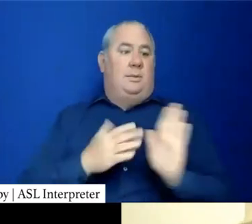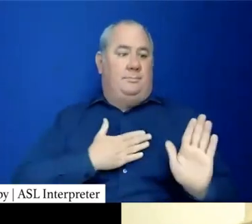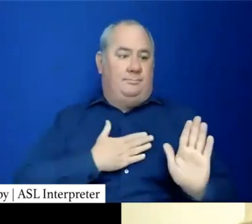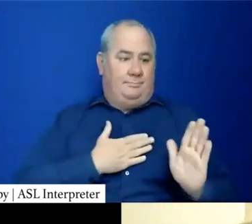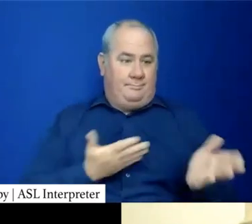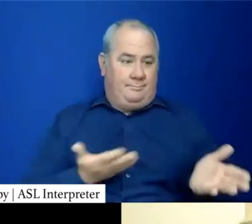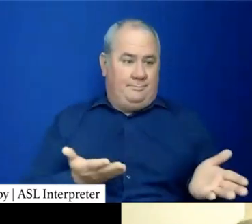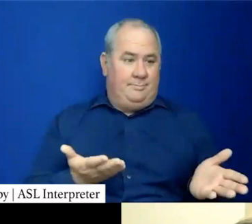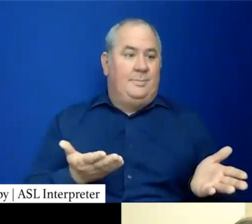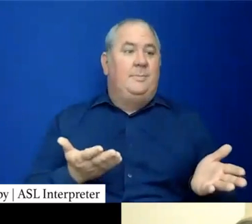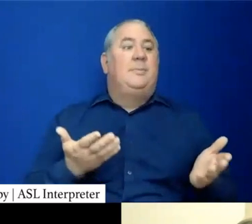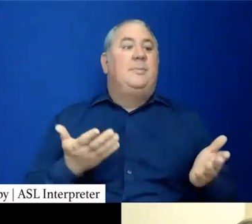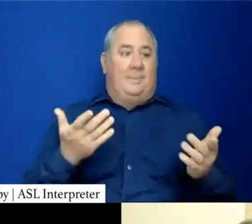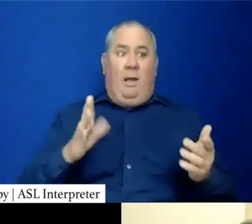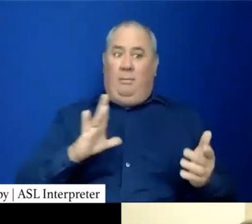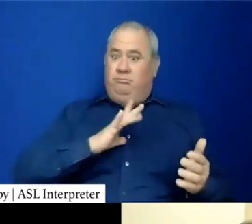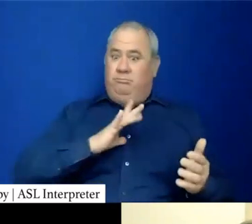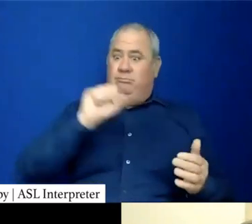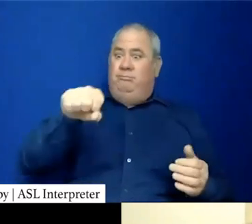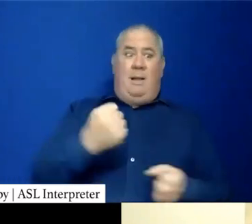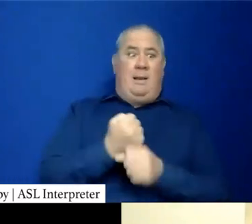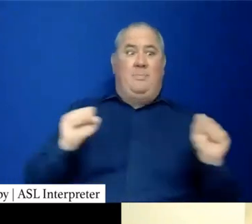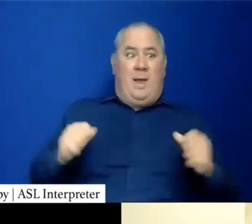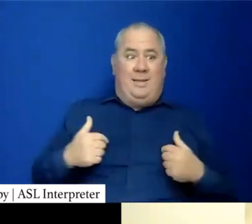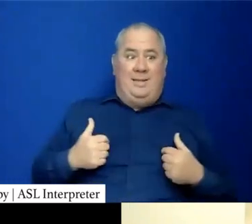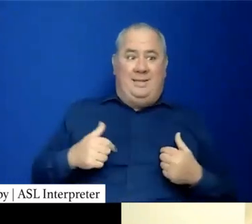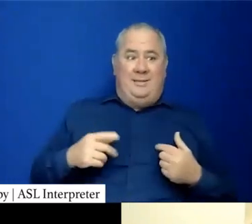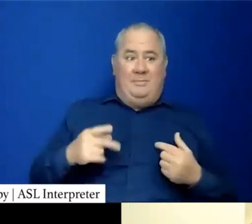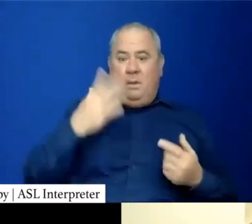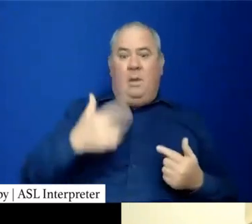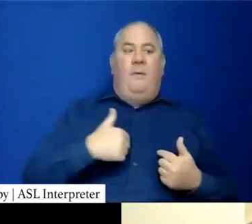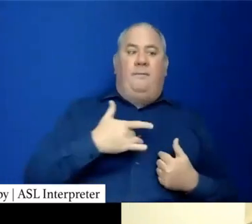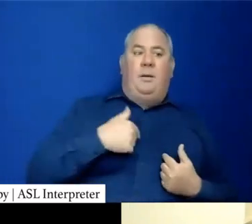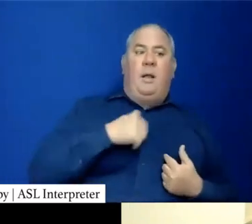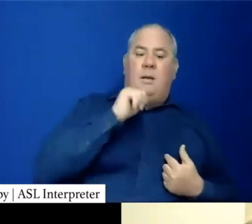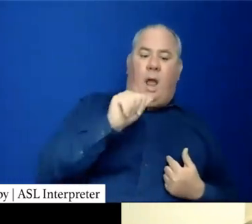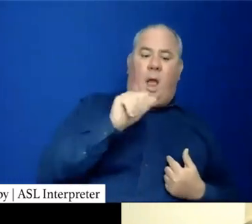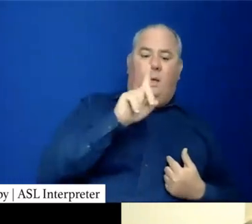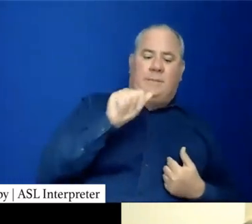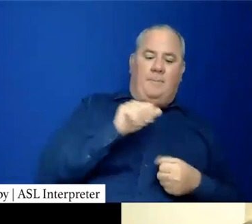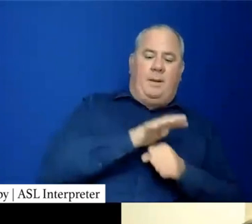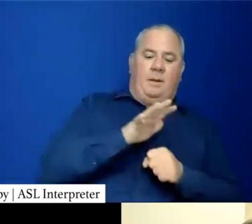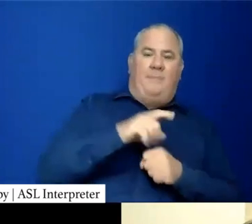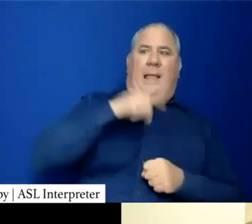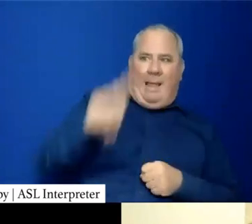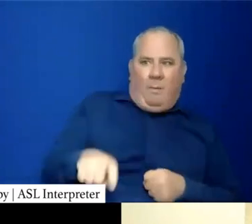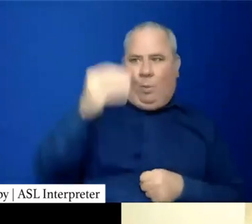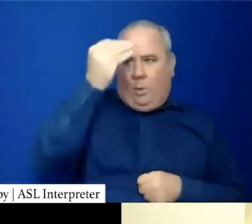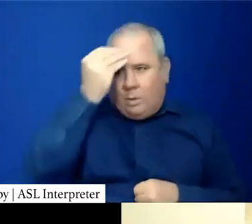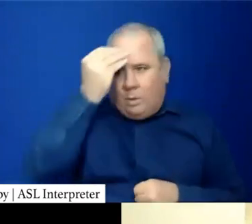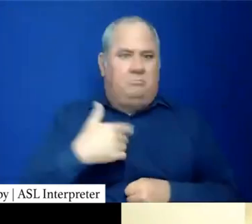as disabled enough to be worth disclosing their disability in the workplace, to get it over with.